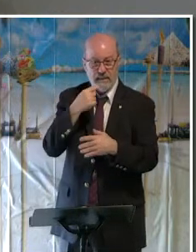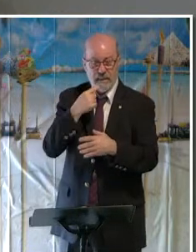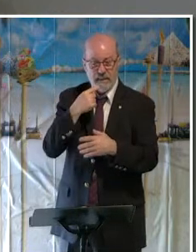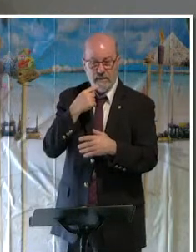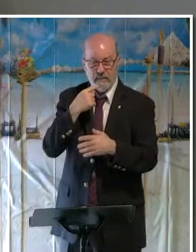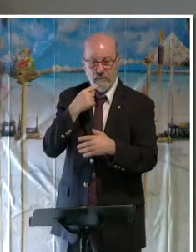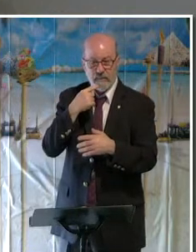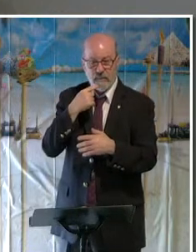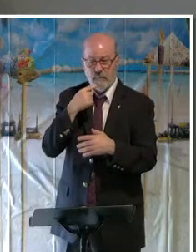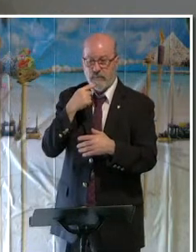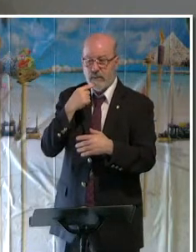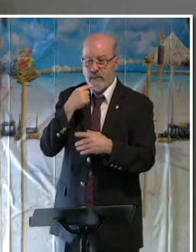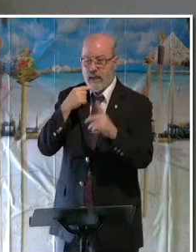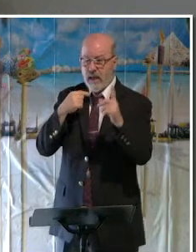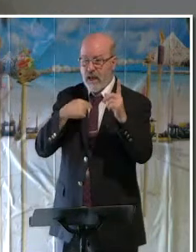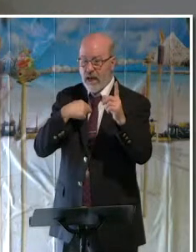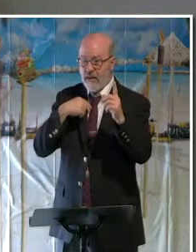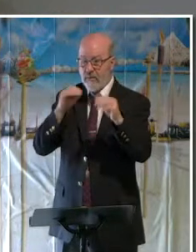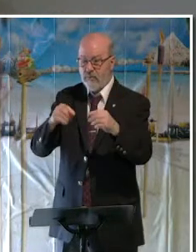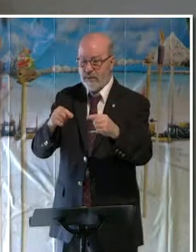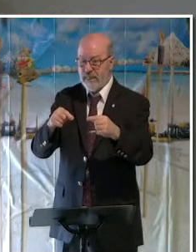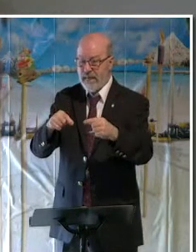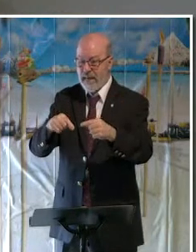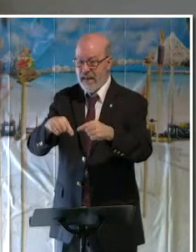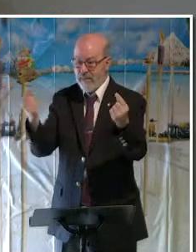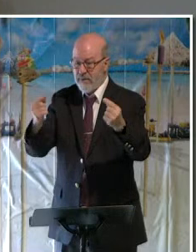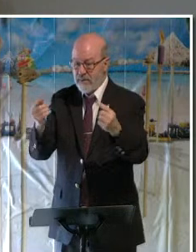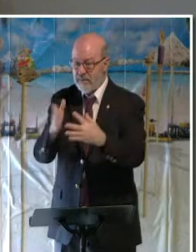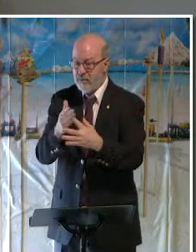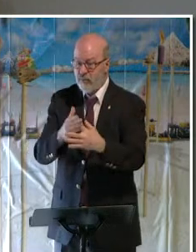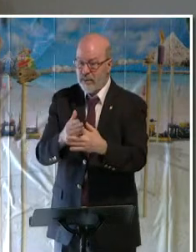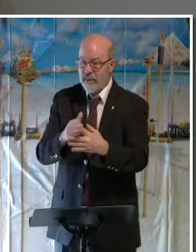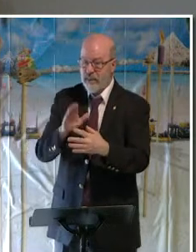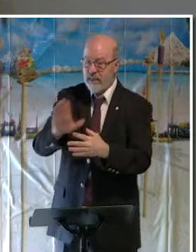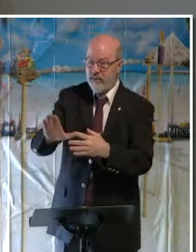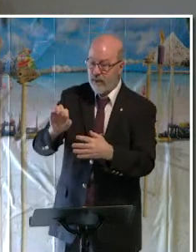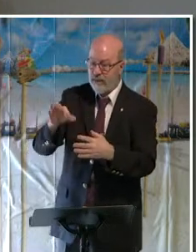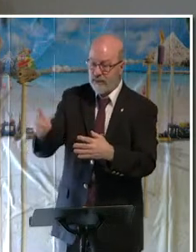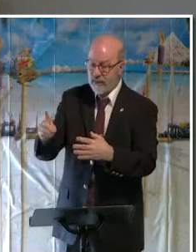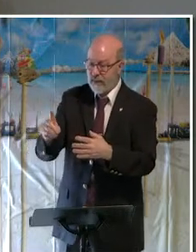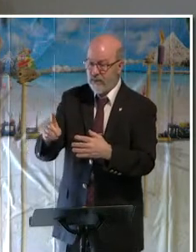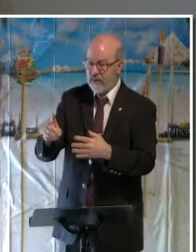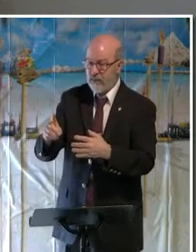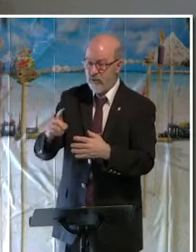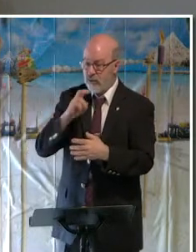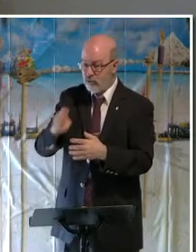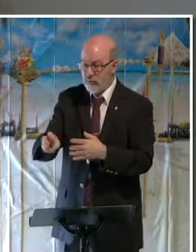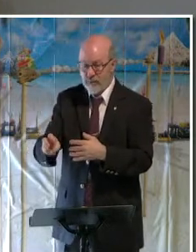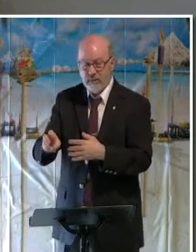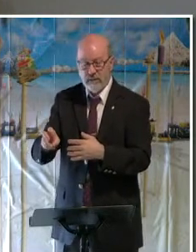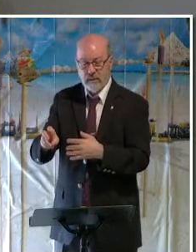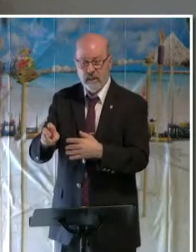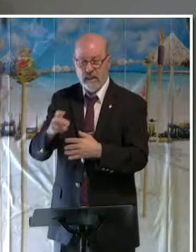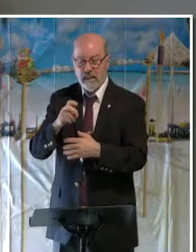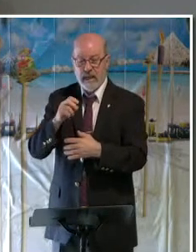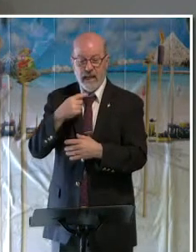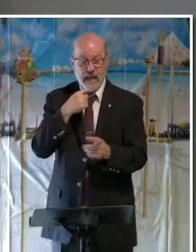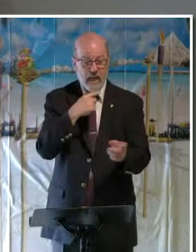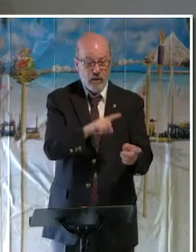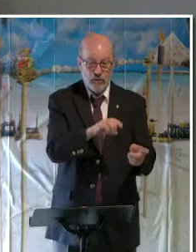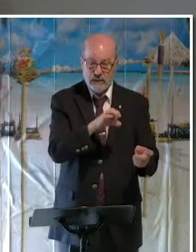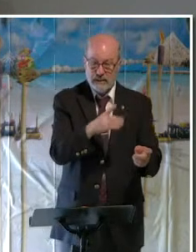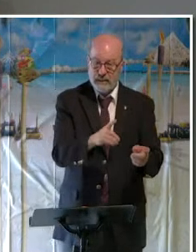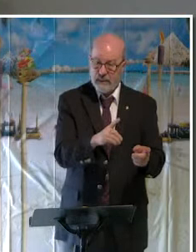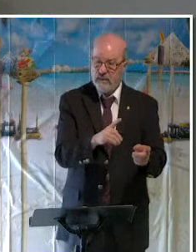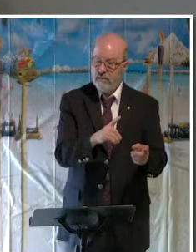said, I'm going to put enmity between thy seed, speaking to the serpent, and her